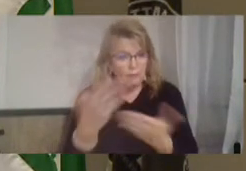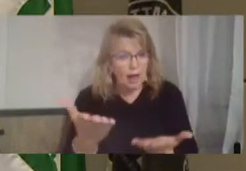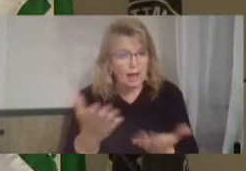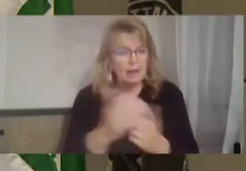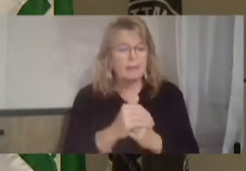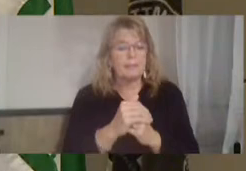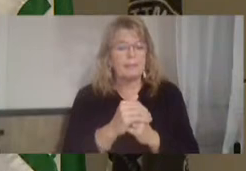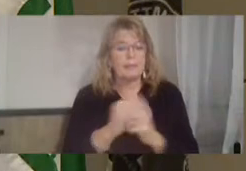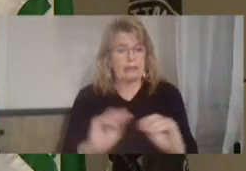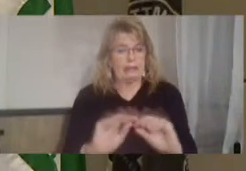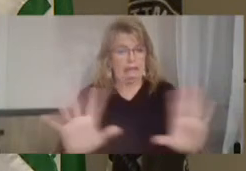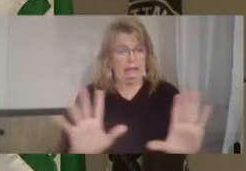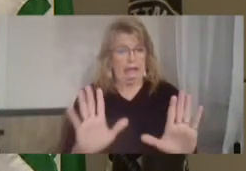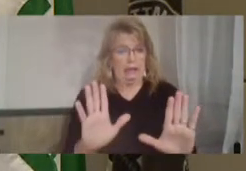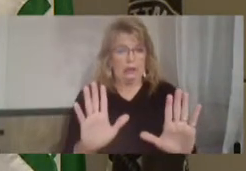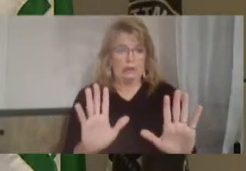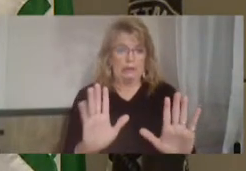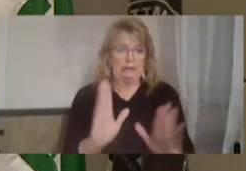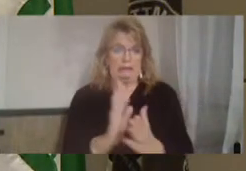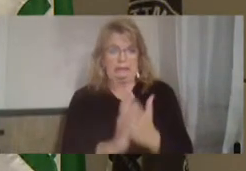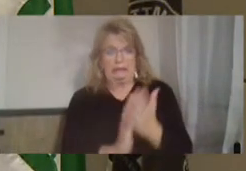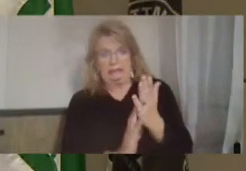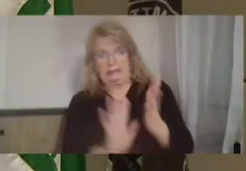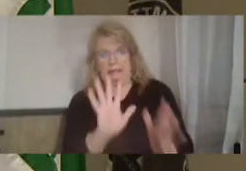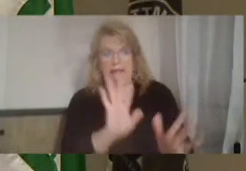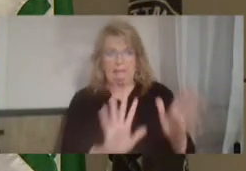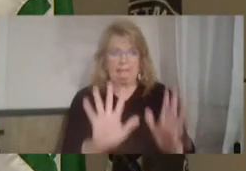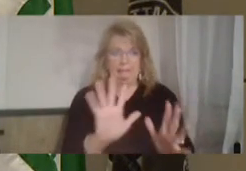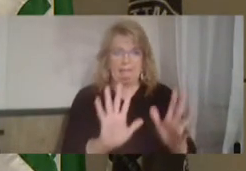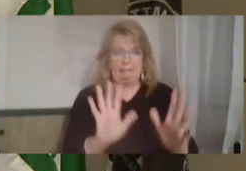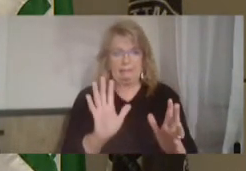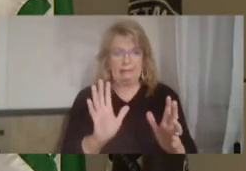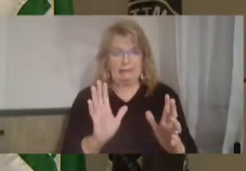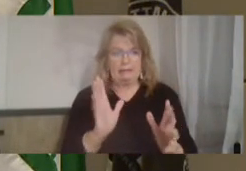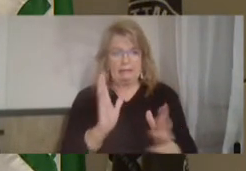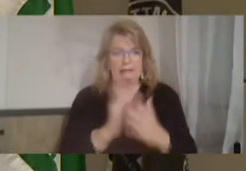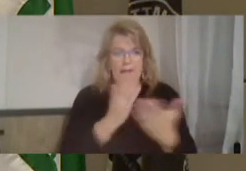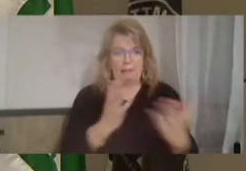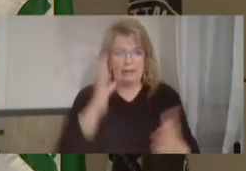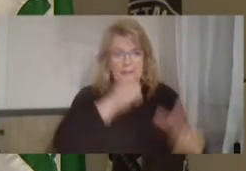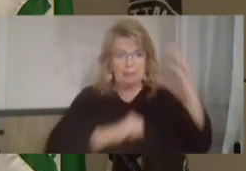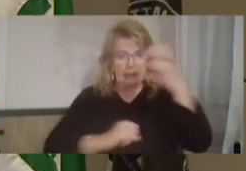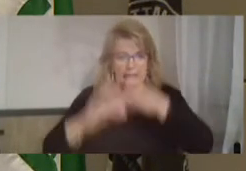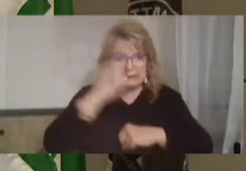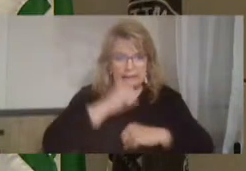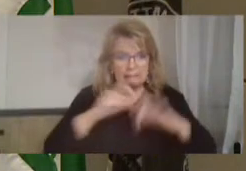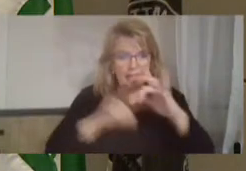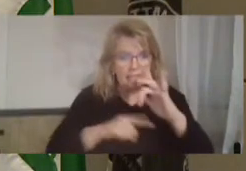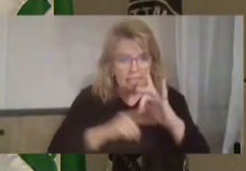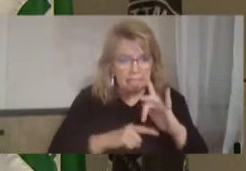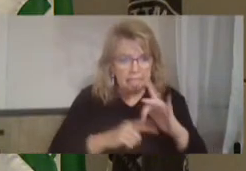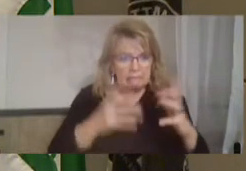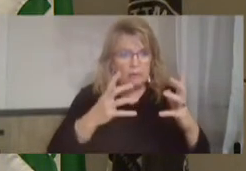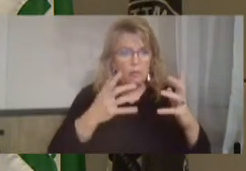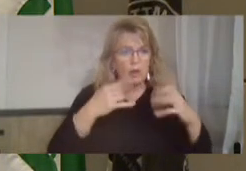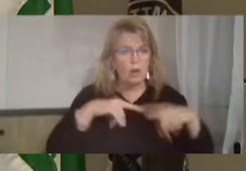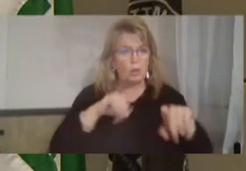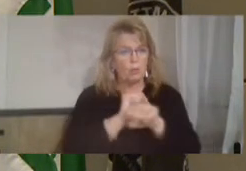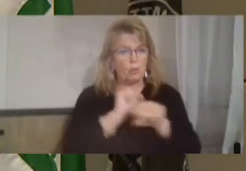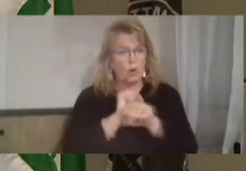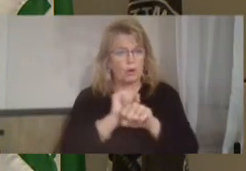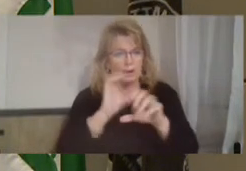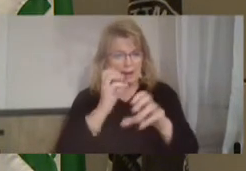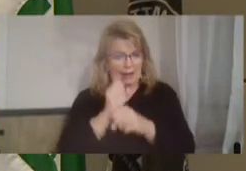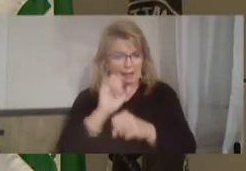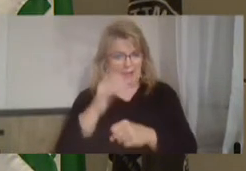that there are some dots missing. And so while we work to get that information, I want to make sure that we start out with the end in mind on